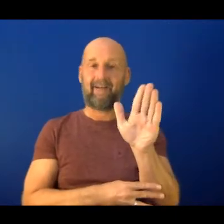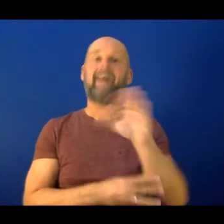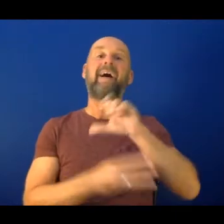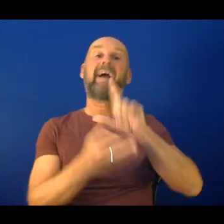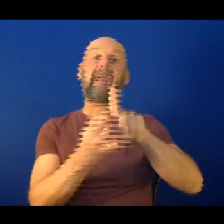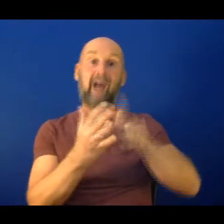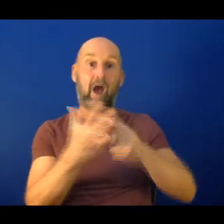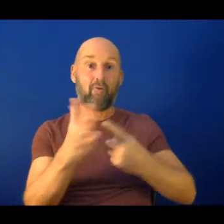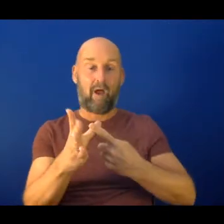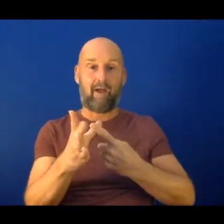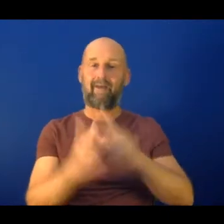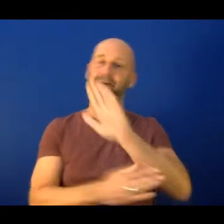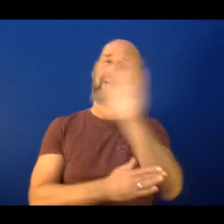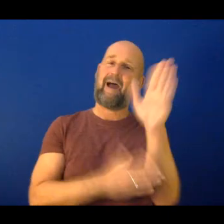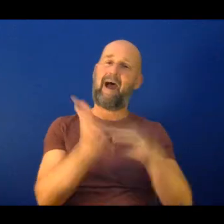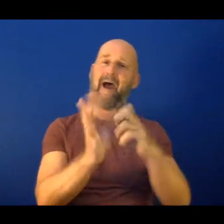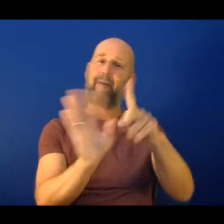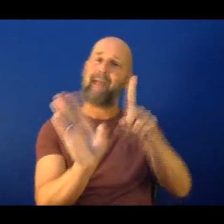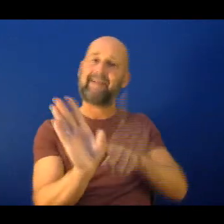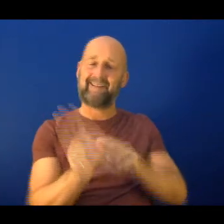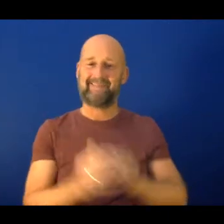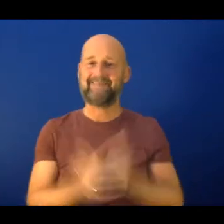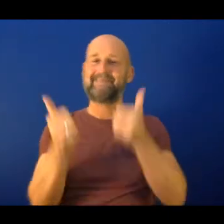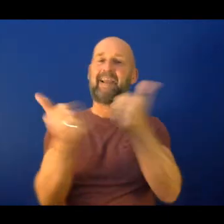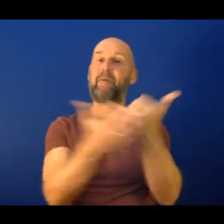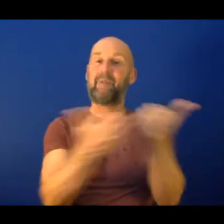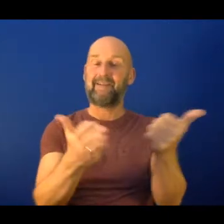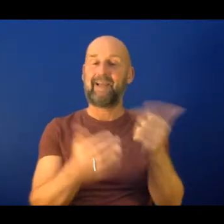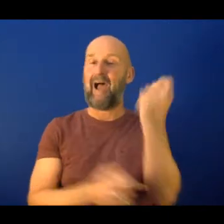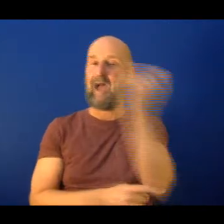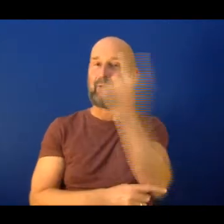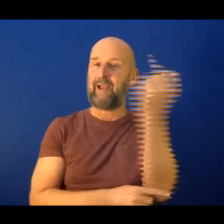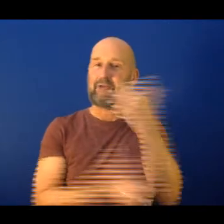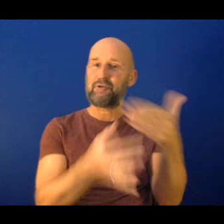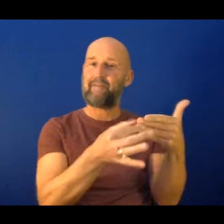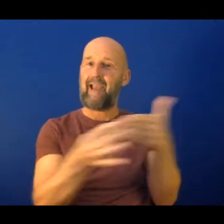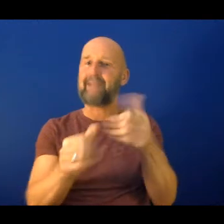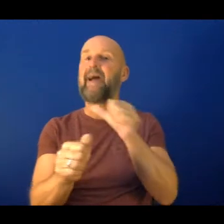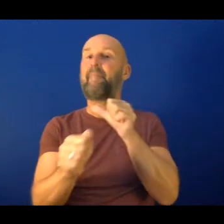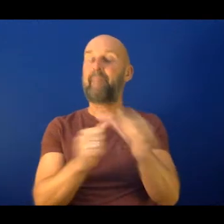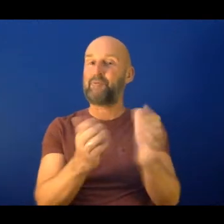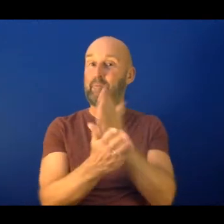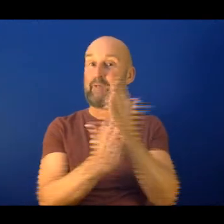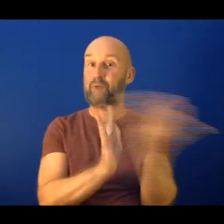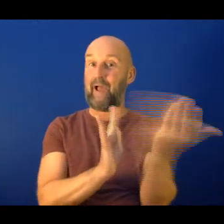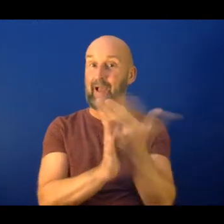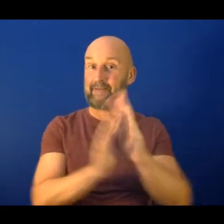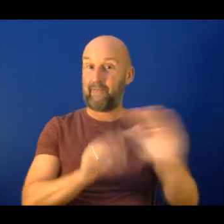Cara. Hiya, I'm Mandy. Brilliant, guys. I realised I should have led that in a more accessible way for